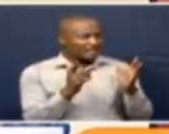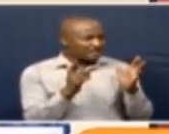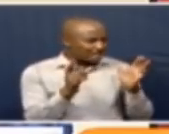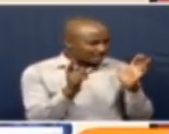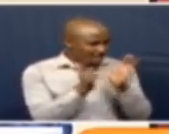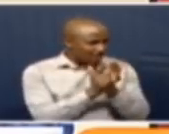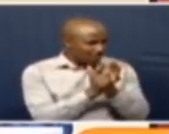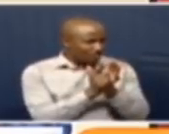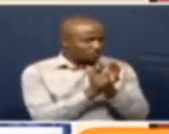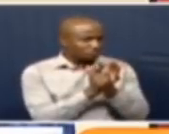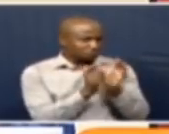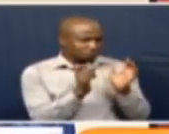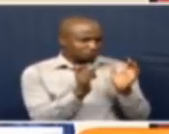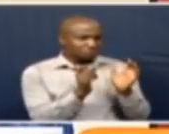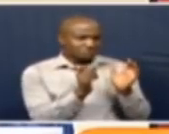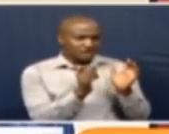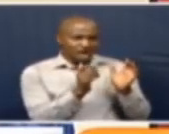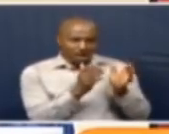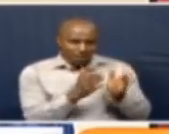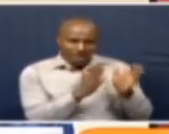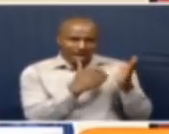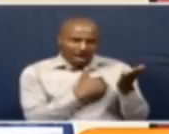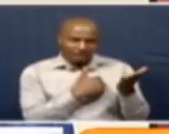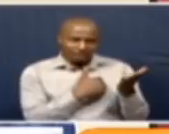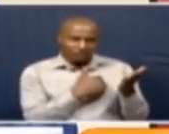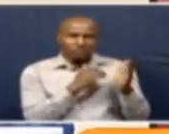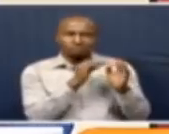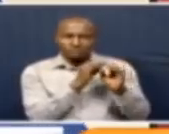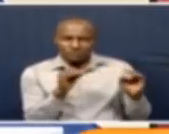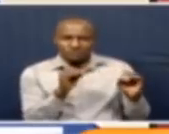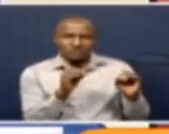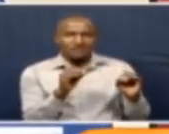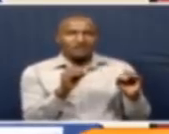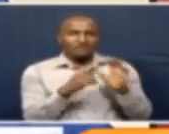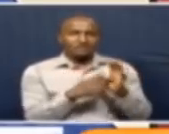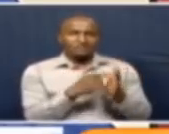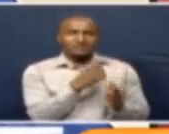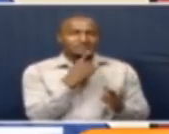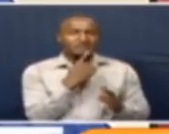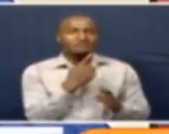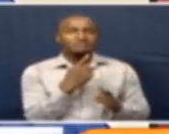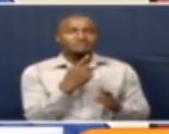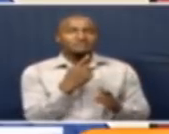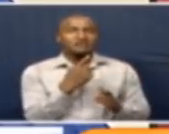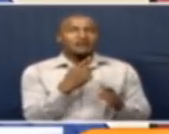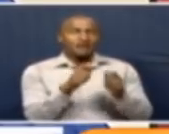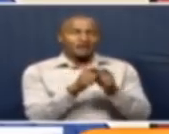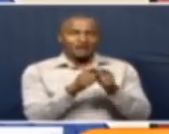a legally binding approach to ensure that, you know, for instance, Sheila here saying she's calling a